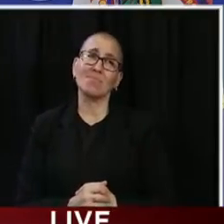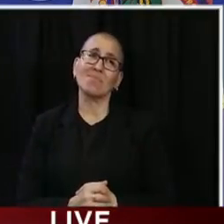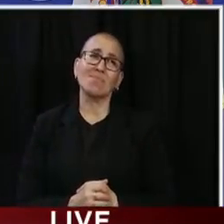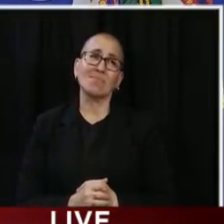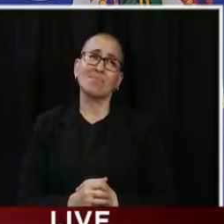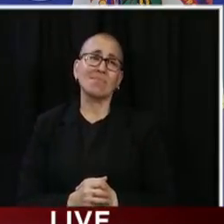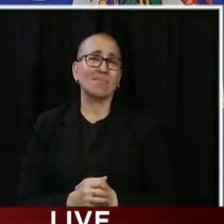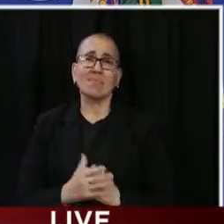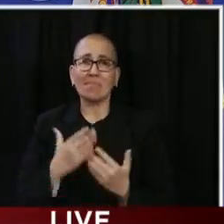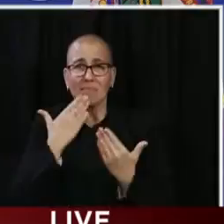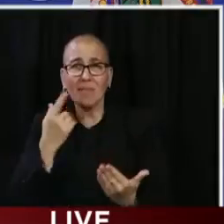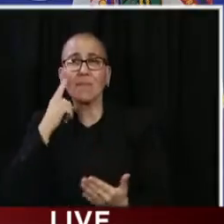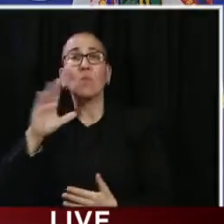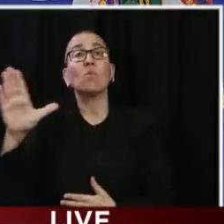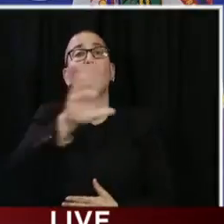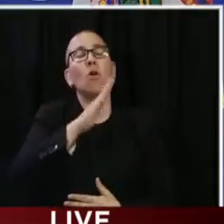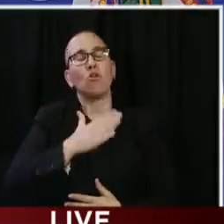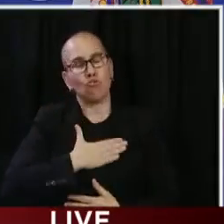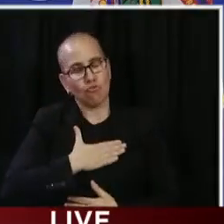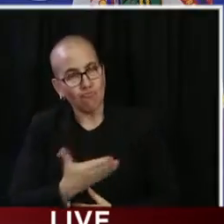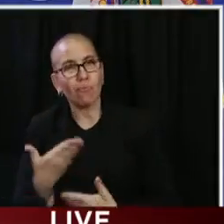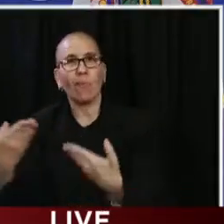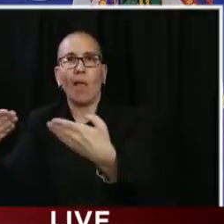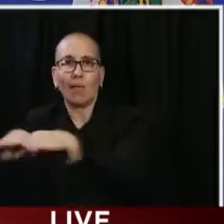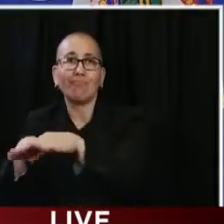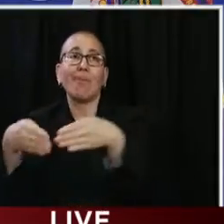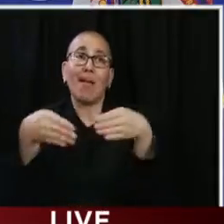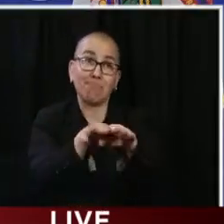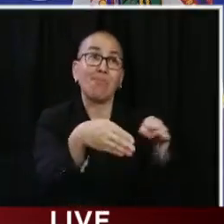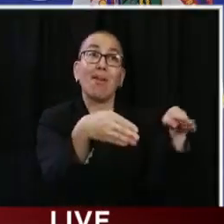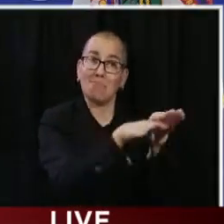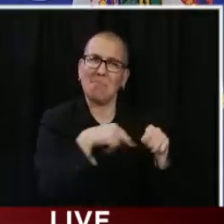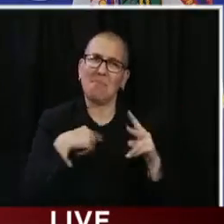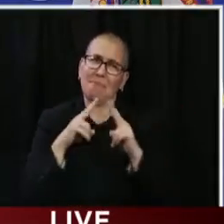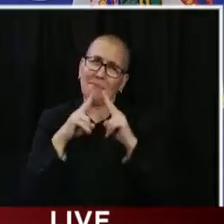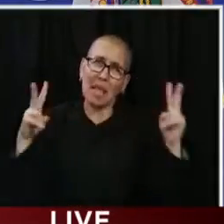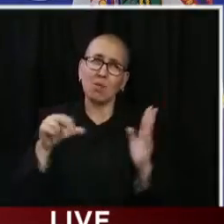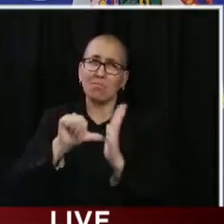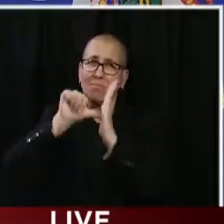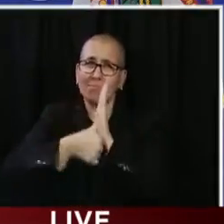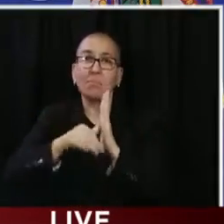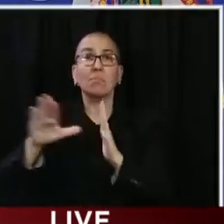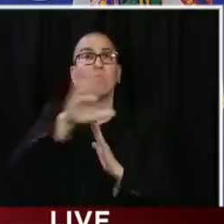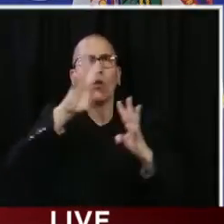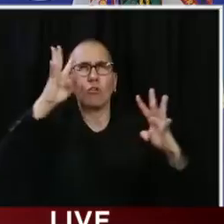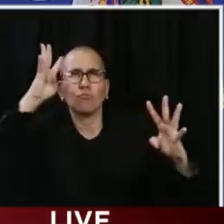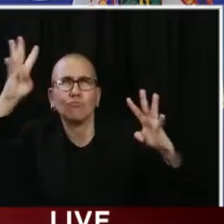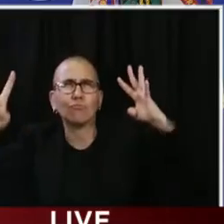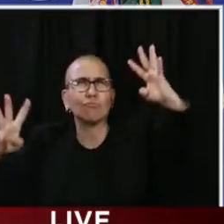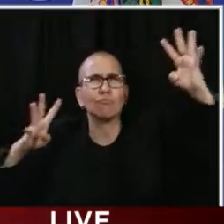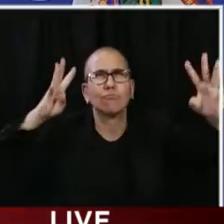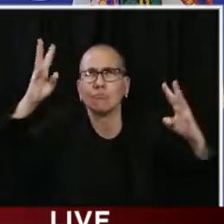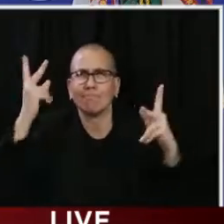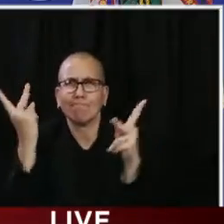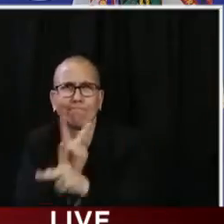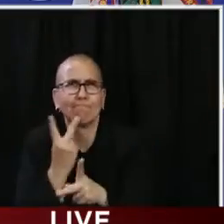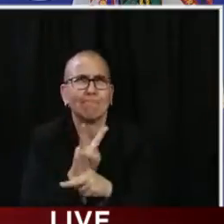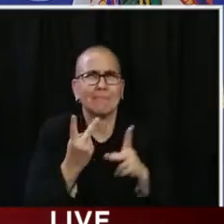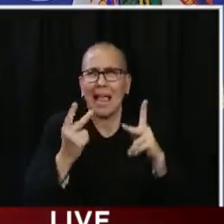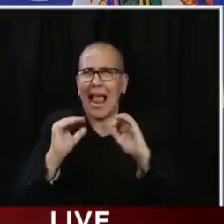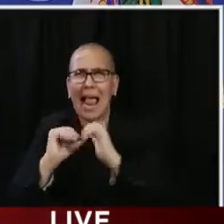I think we've all just been very impressed by the innovation, the community spirit that our business community has brought to this, whether it's changing their